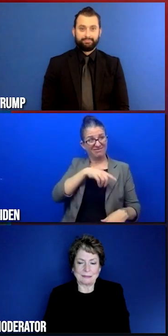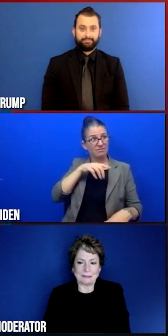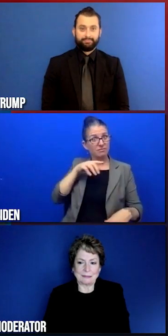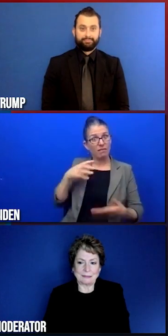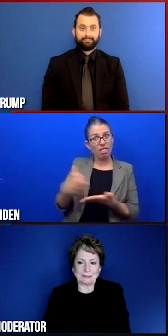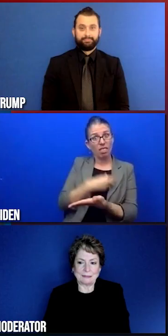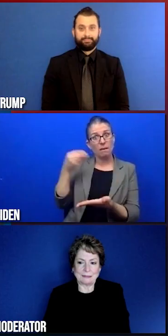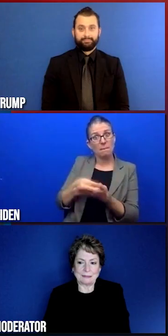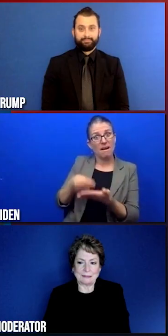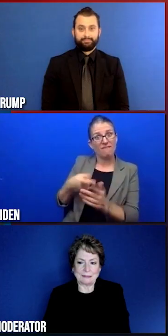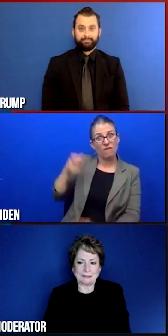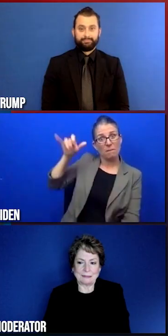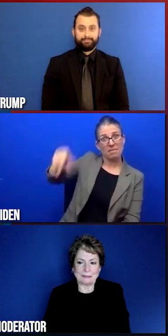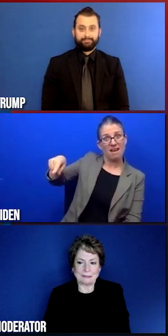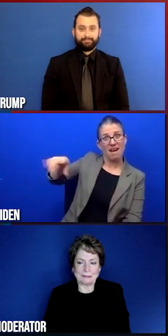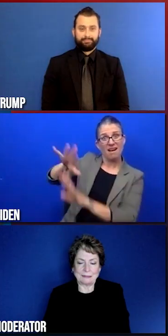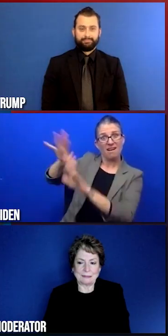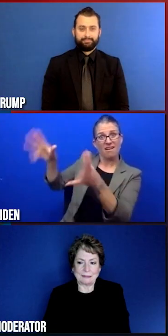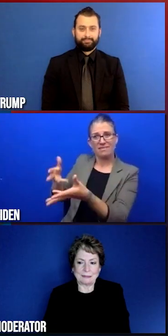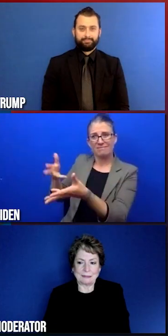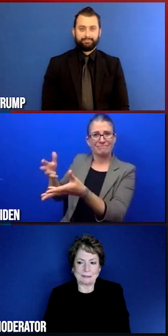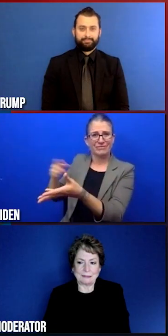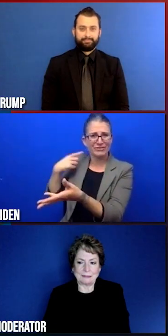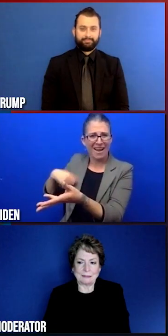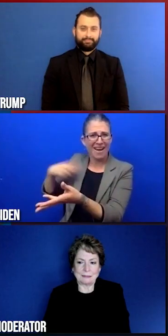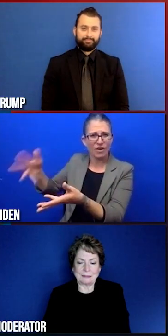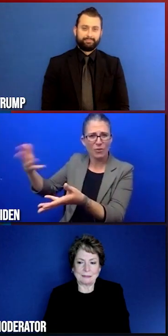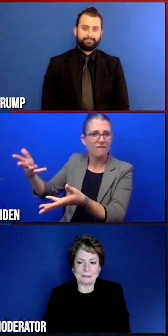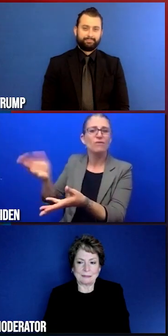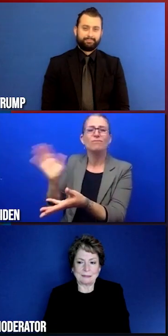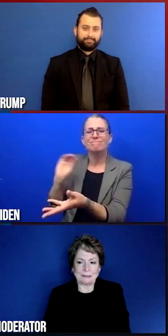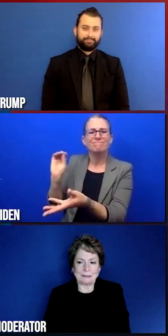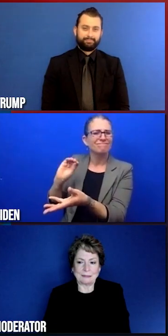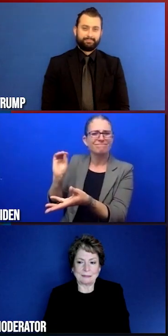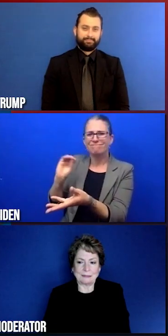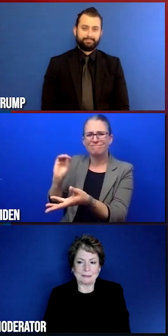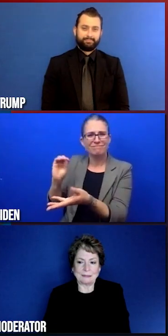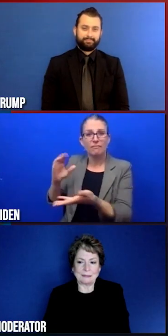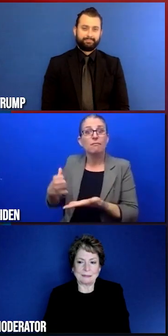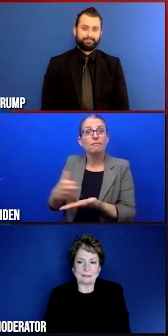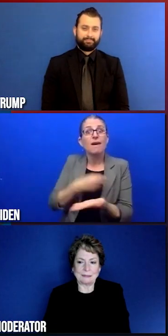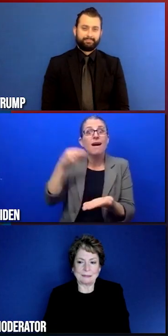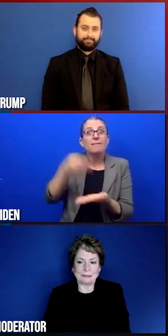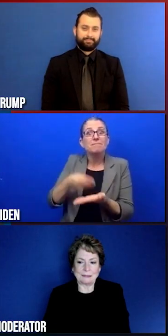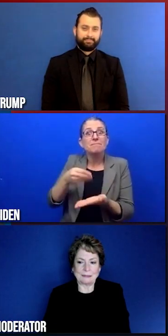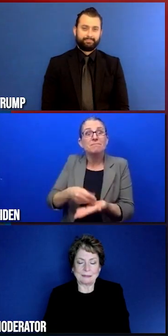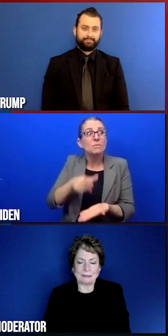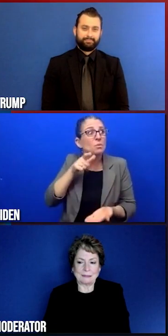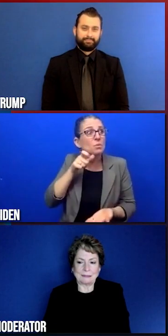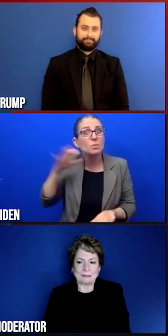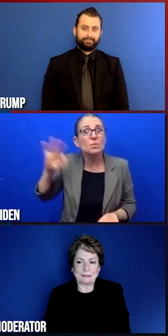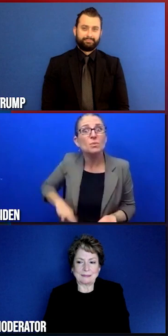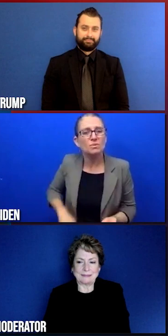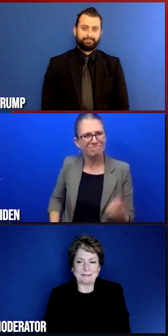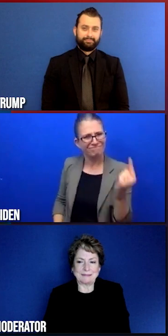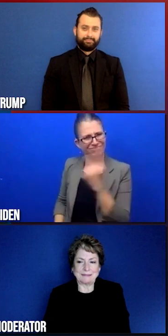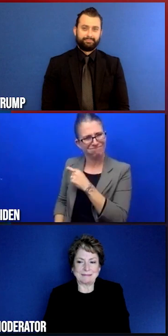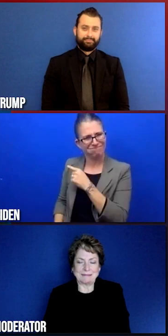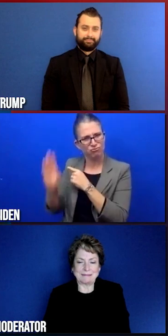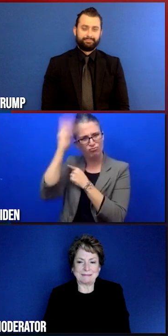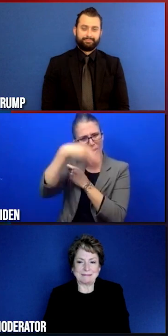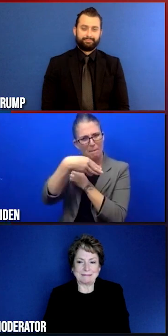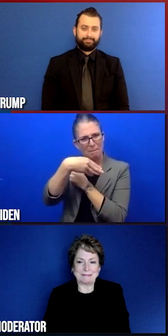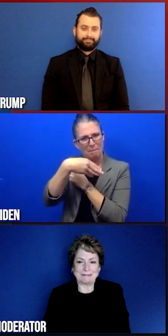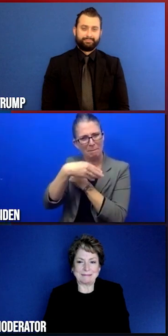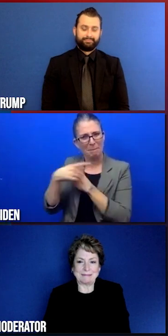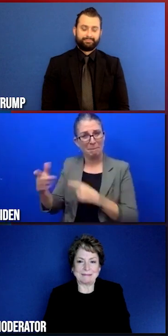made money from China is this guy. He's the only one. Nobody else has made money from China. President Trump, let me ask my